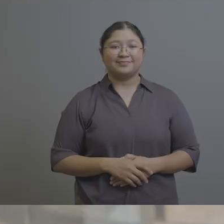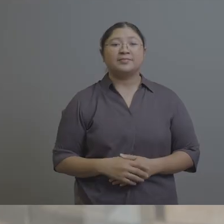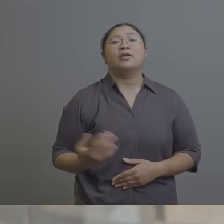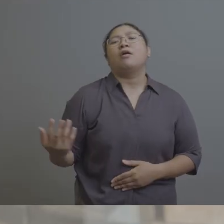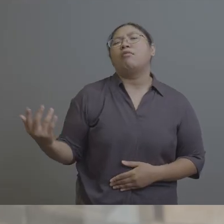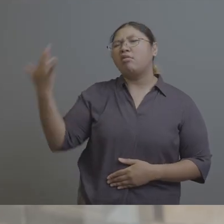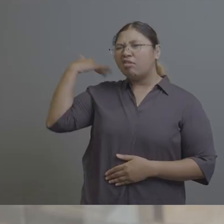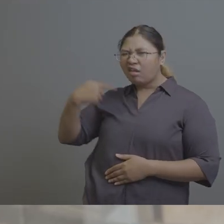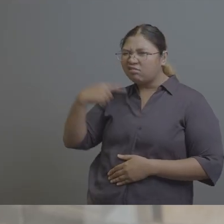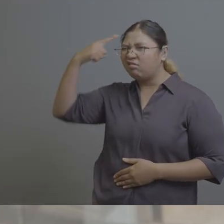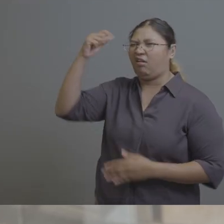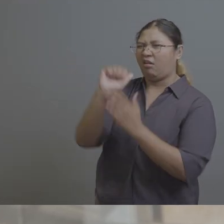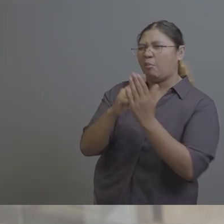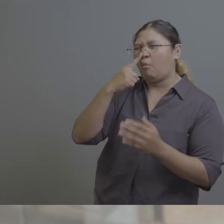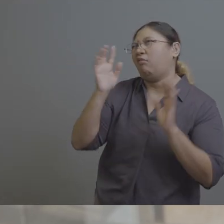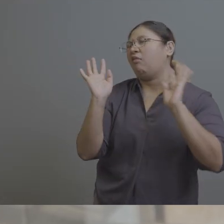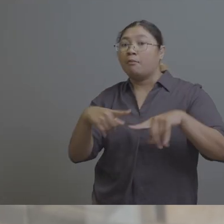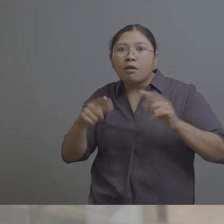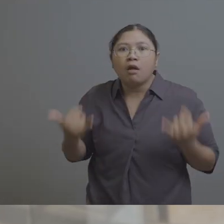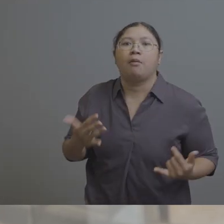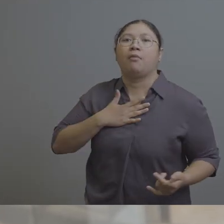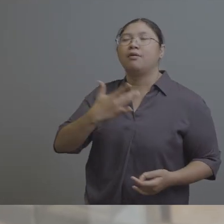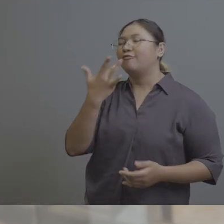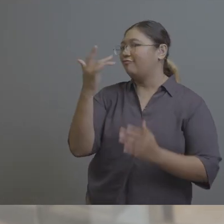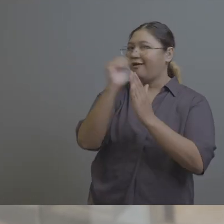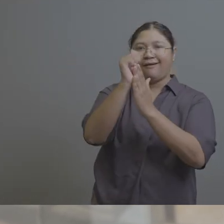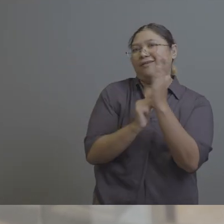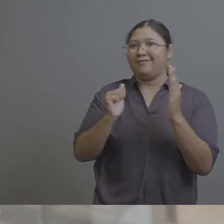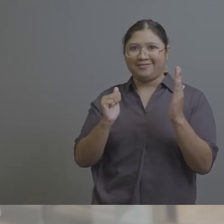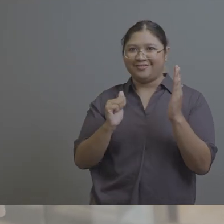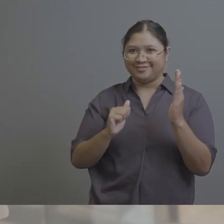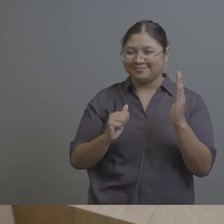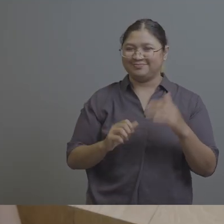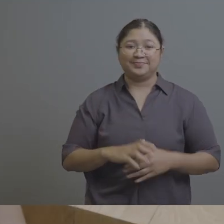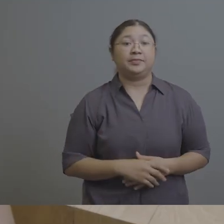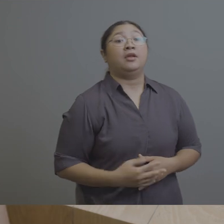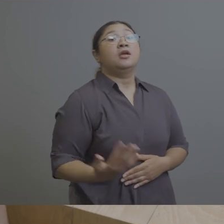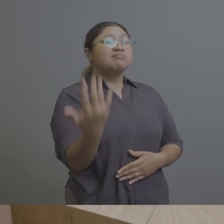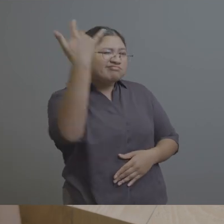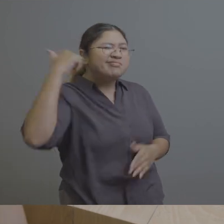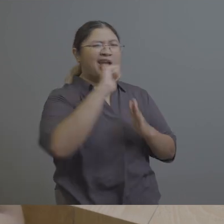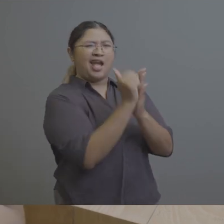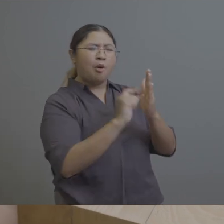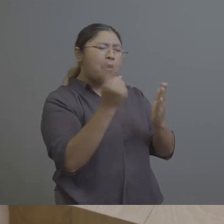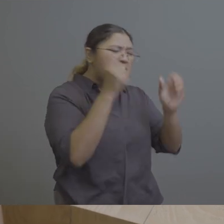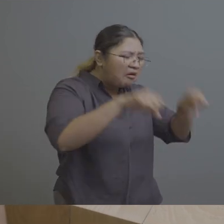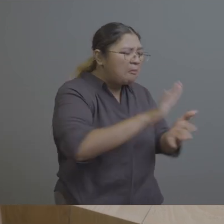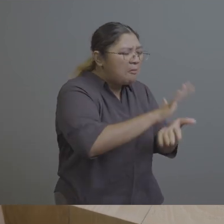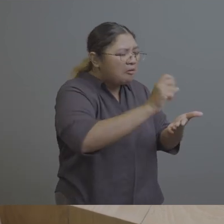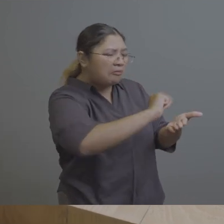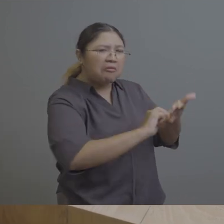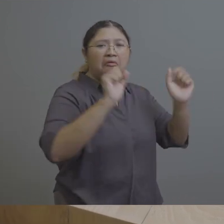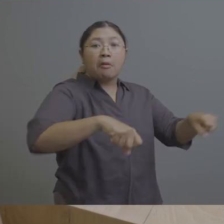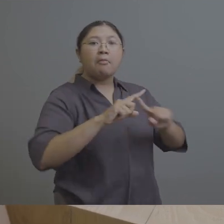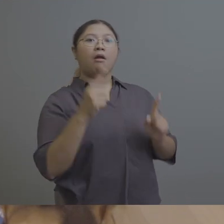I used to think that art was boring, but now I think that art is my favorite subject. I used to think that art was anything that was on a